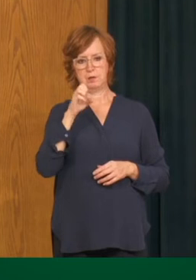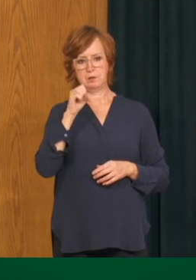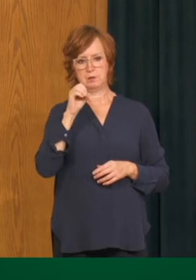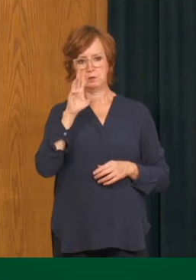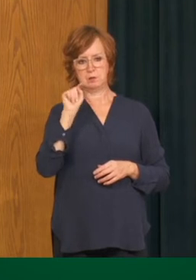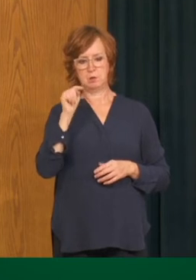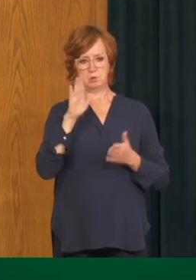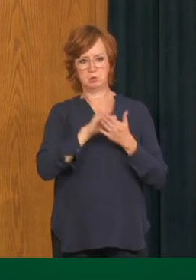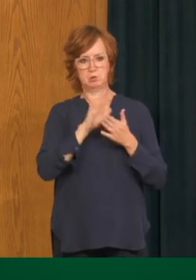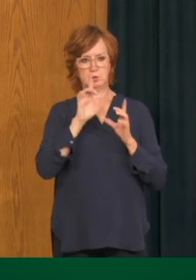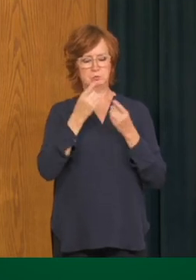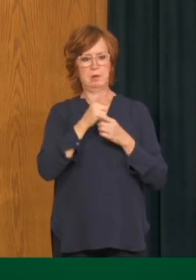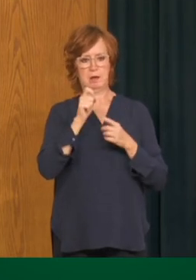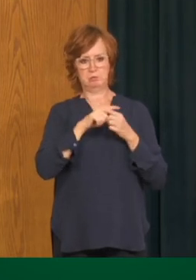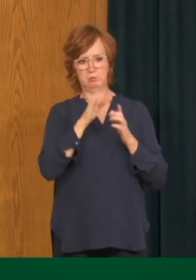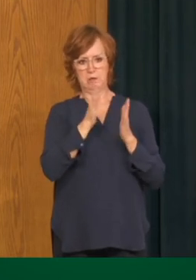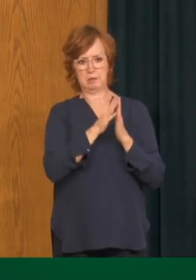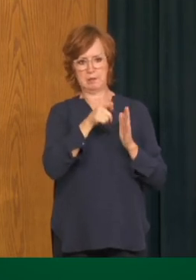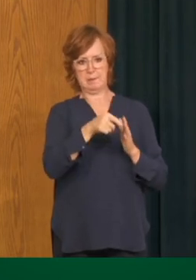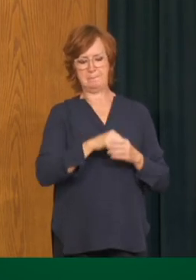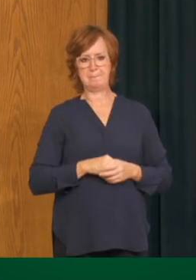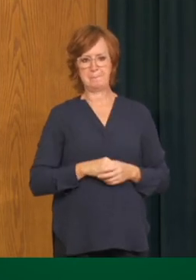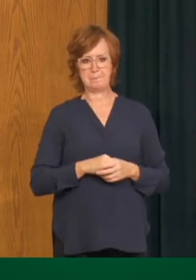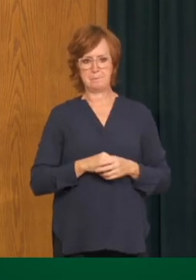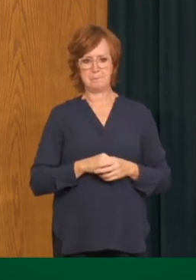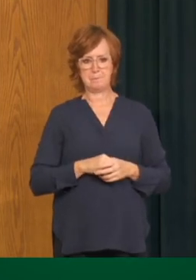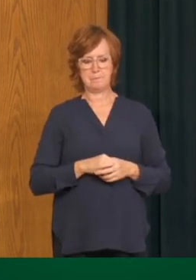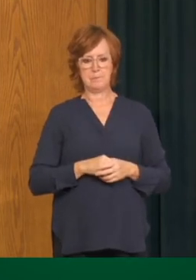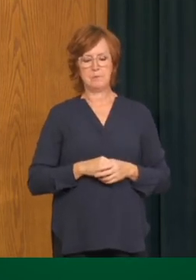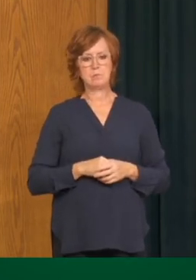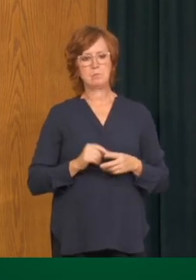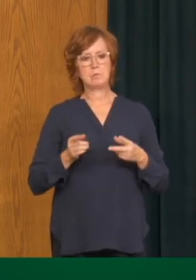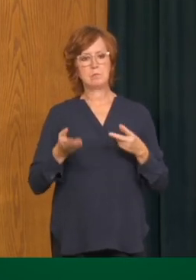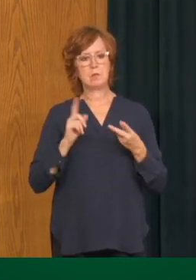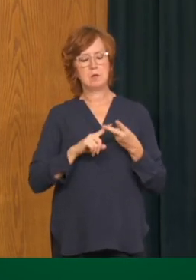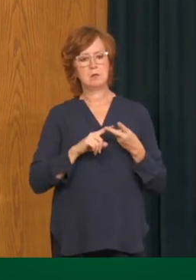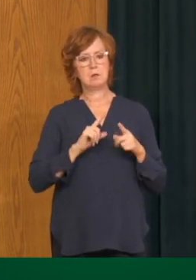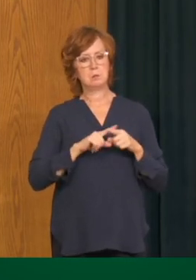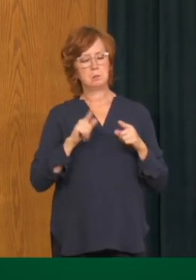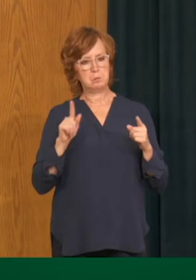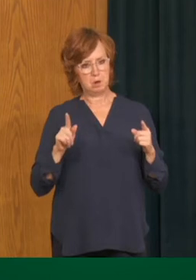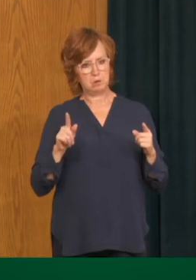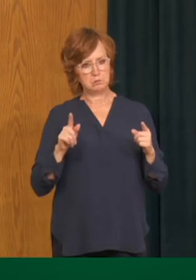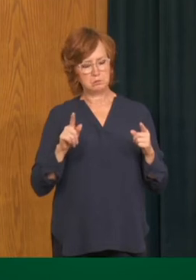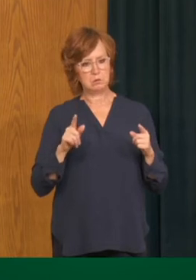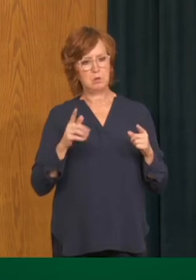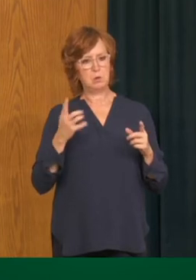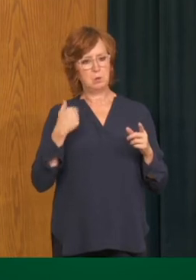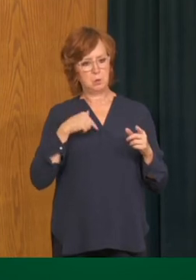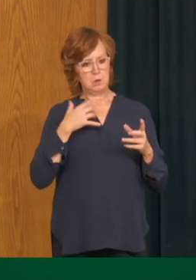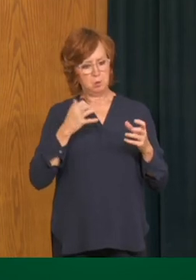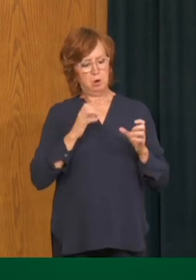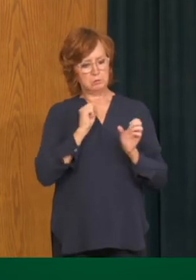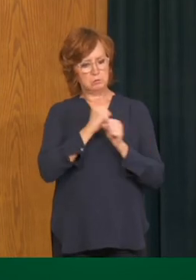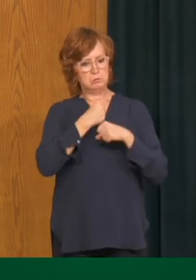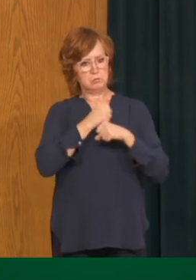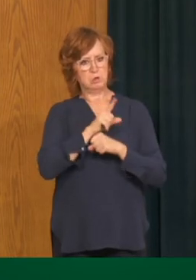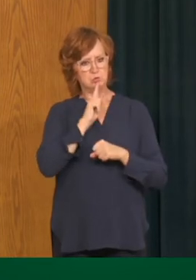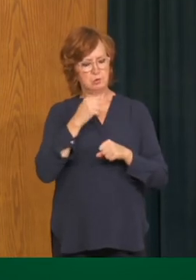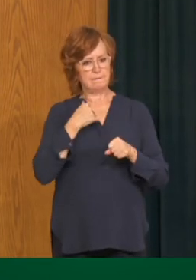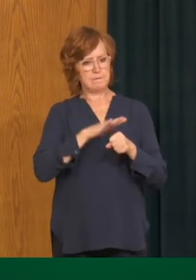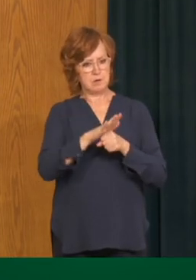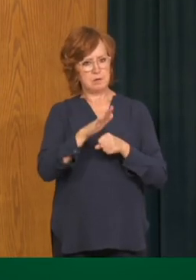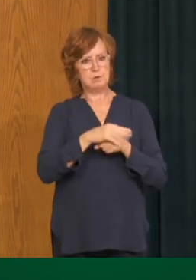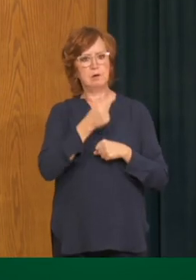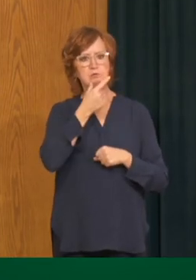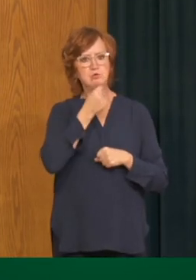determine their staffing complement. But we do want to ensure that there are sufficient not only custodial staff